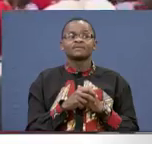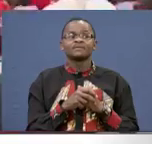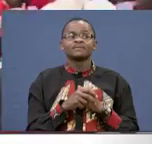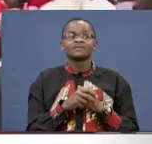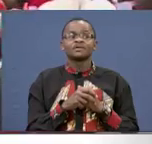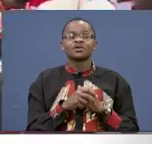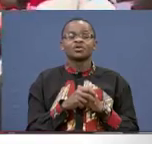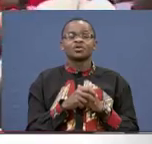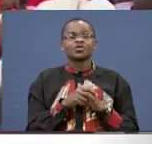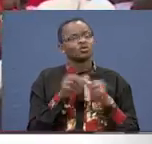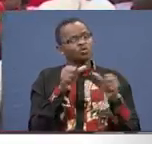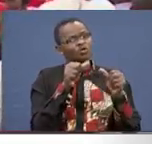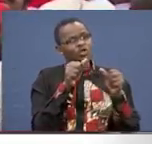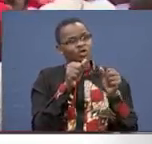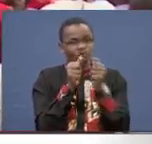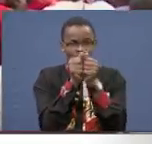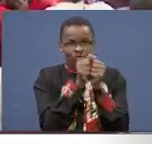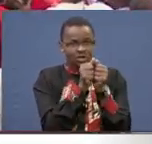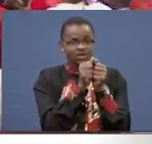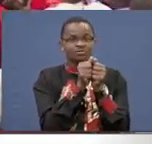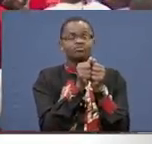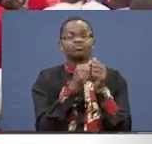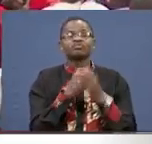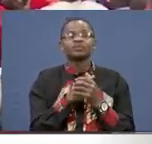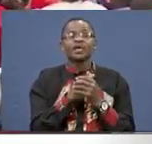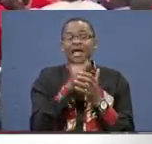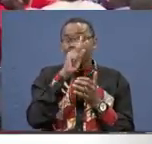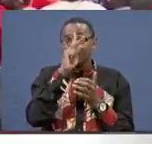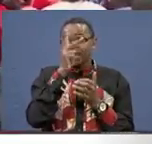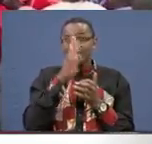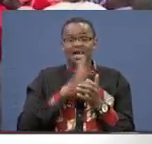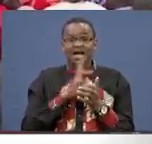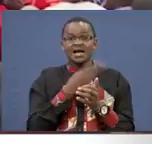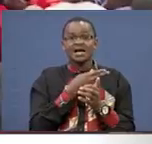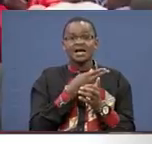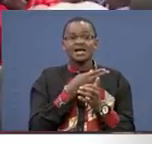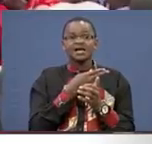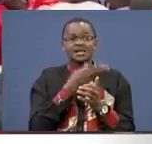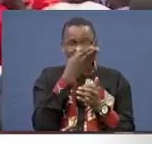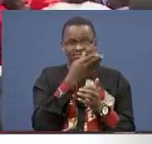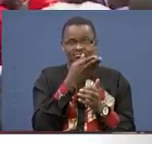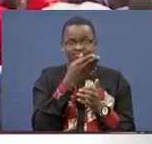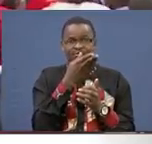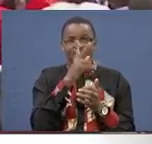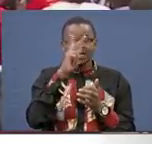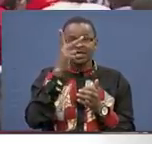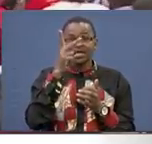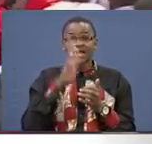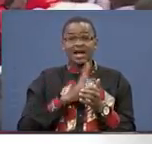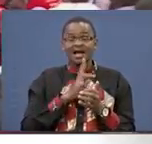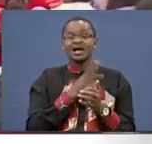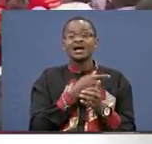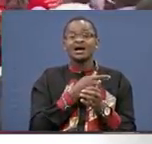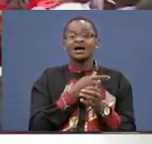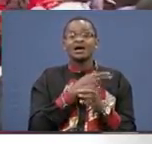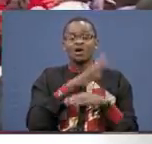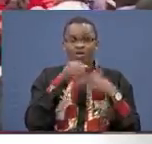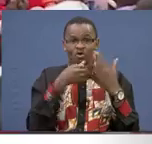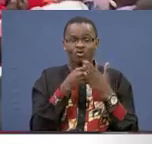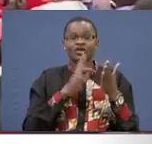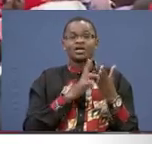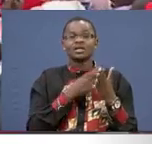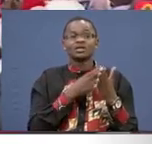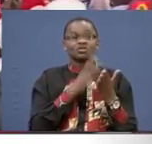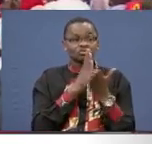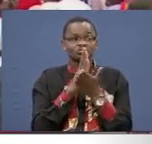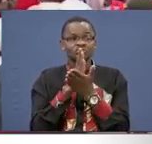Tutembee pamoja, tujenge Kenya jameni. Kenya yetu sisi wote. Kenya yetu sisi wote. Si ni